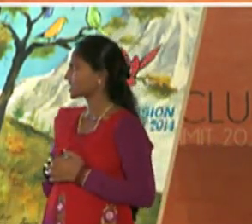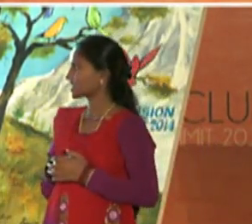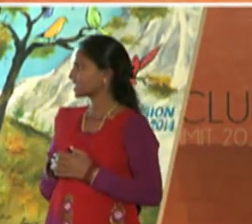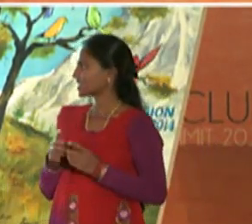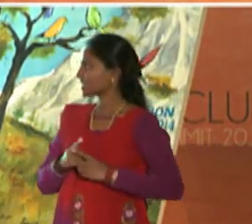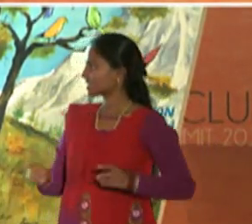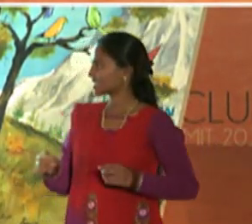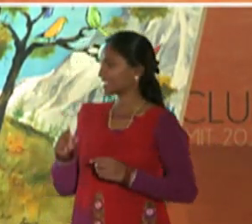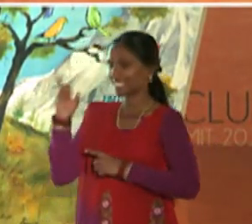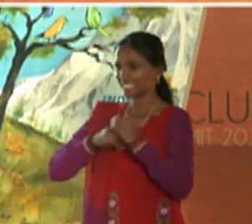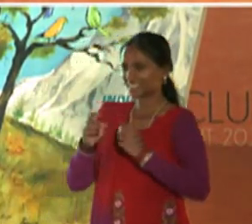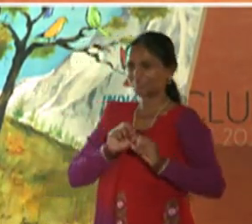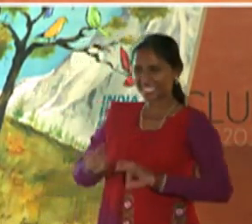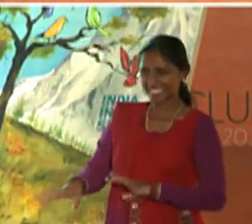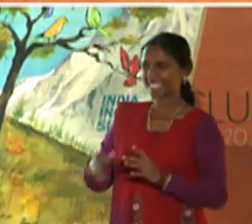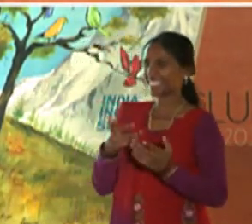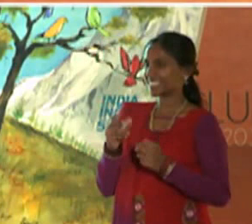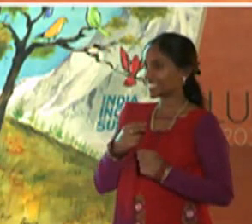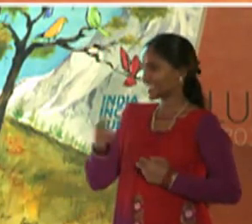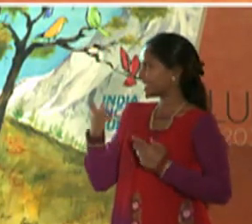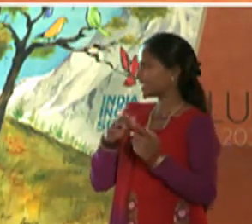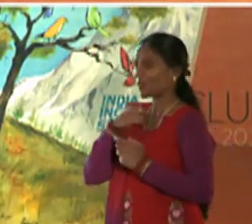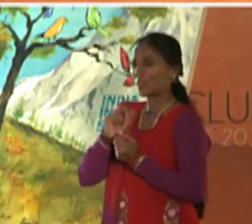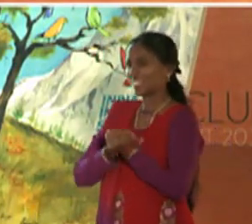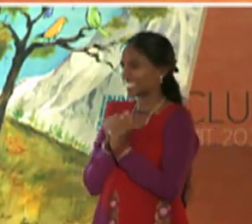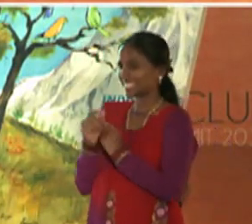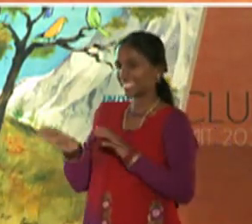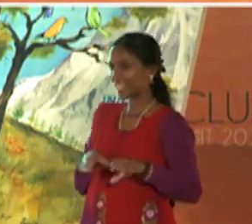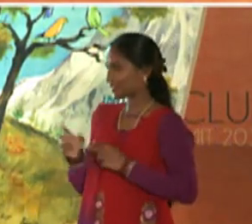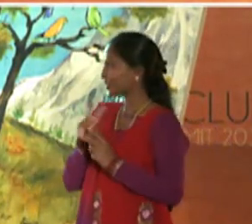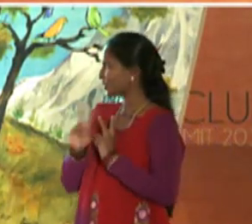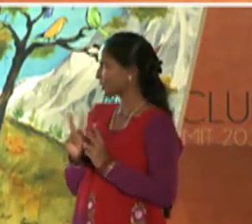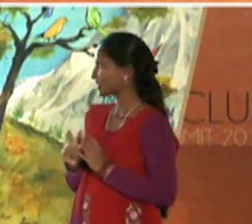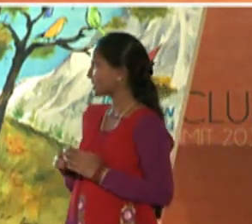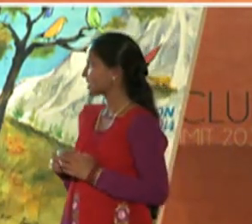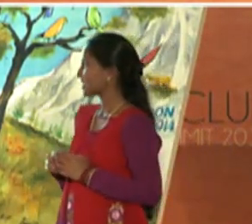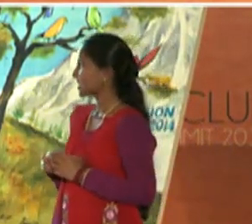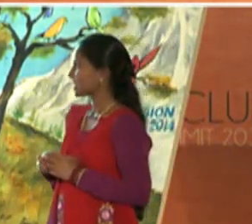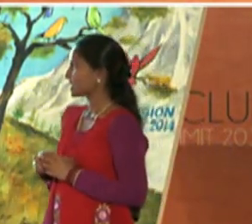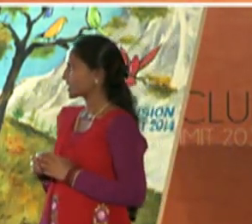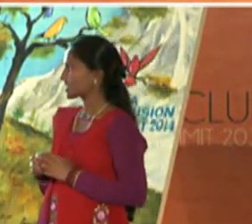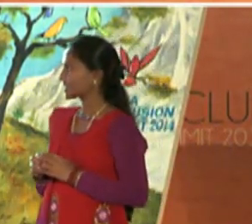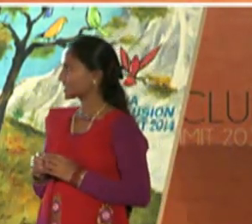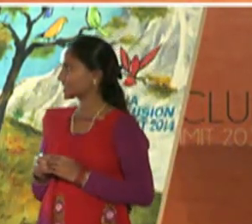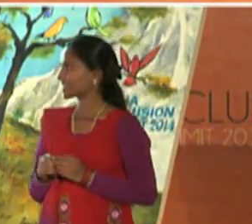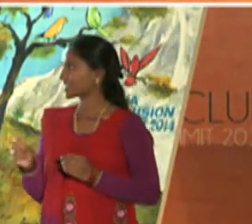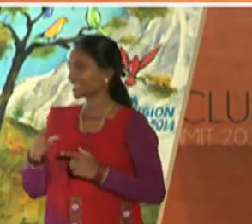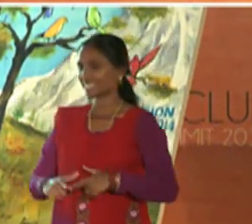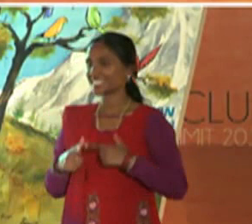the disability. It's a miracle. So Vidya's jaw dropped, and she said, okay, maybe I'll come back to you in my next